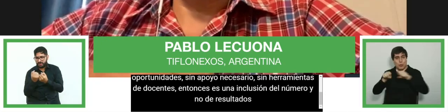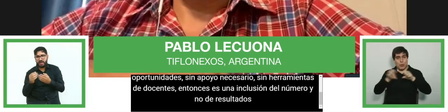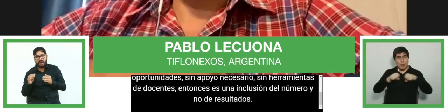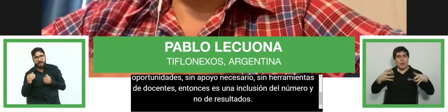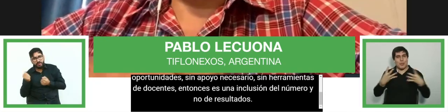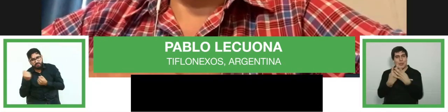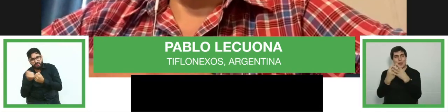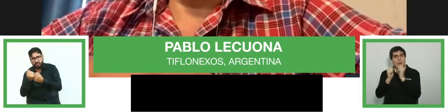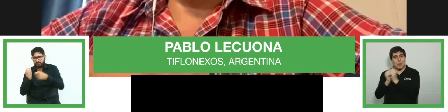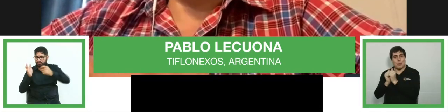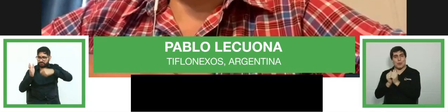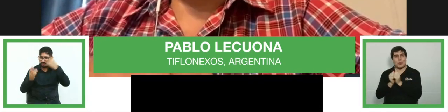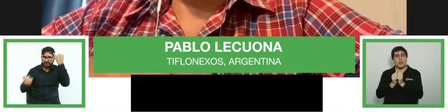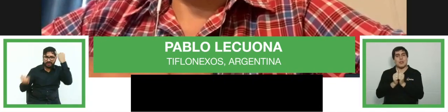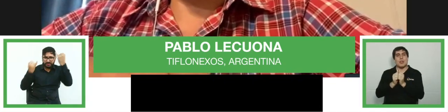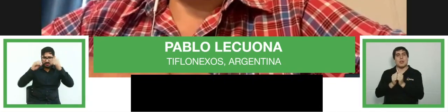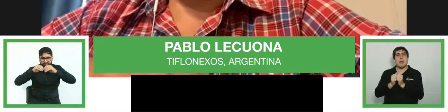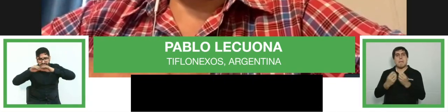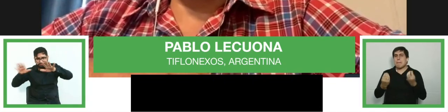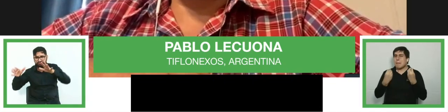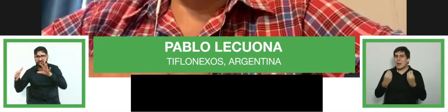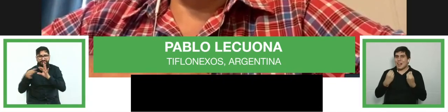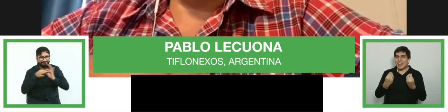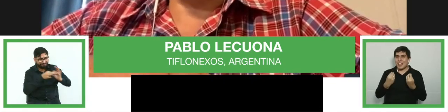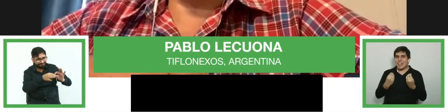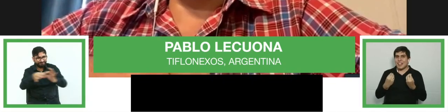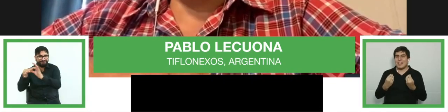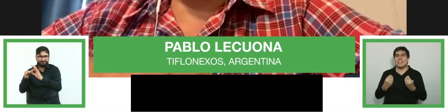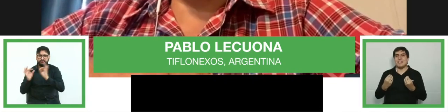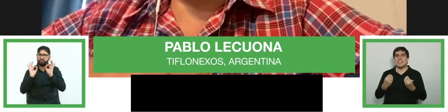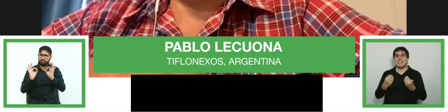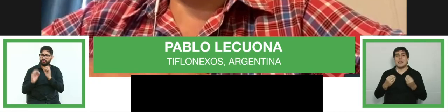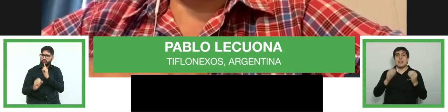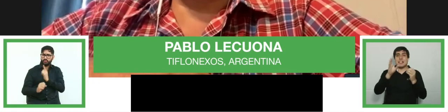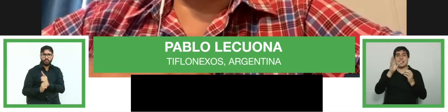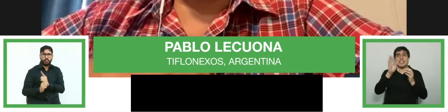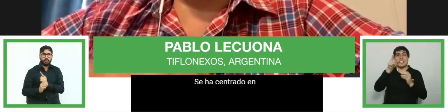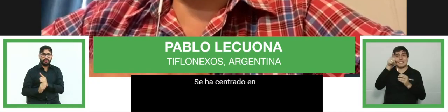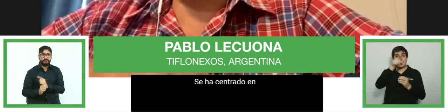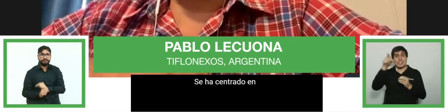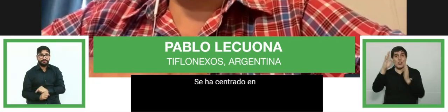to achieve that books are in time